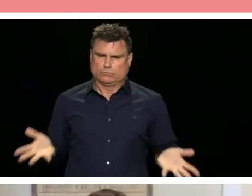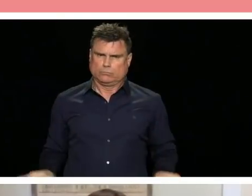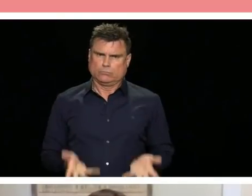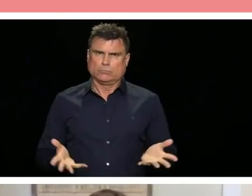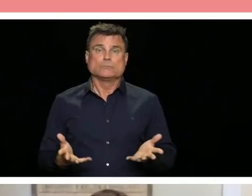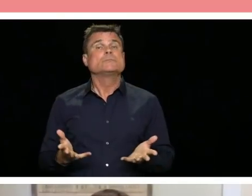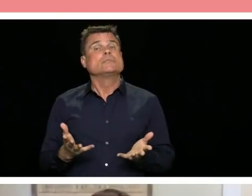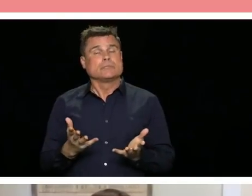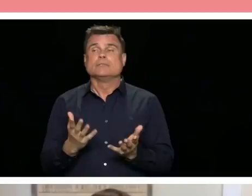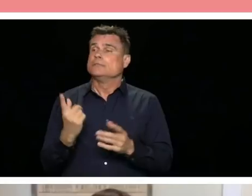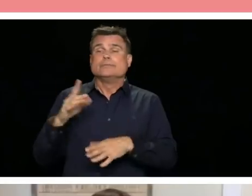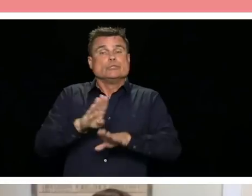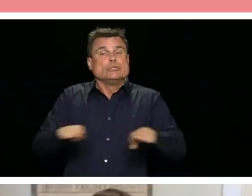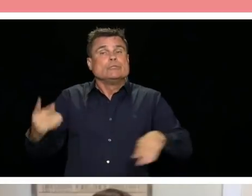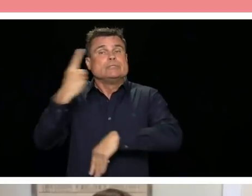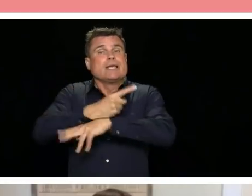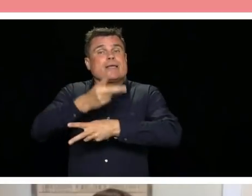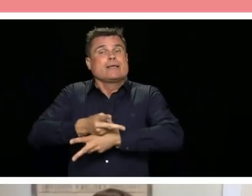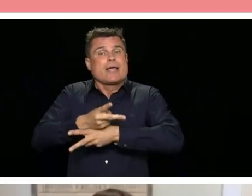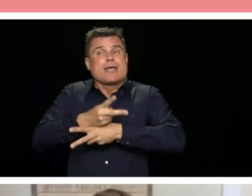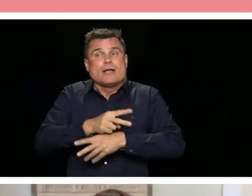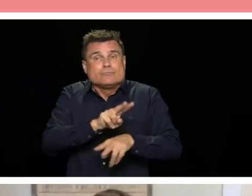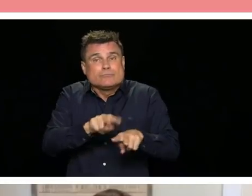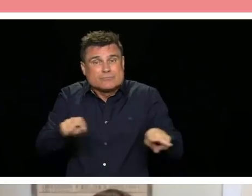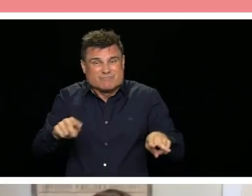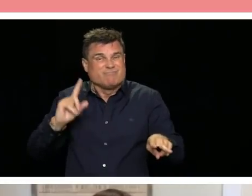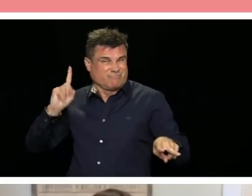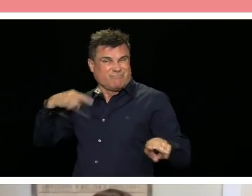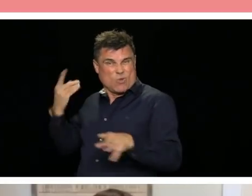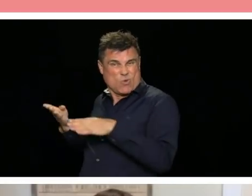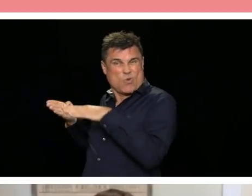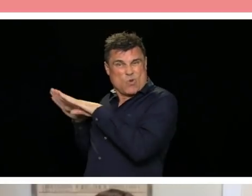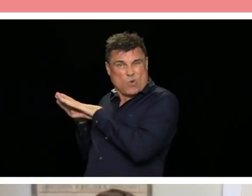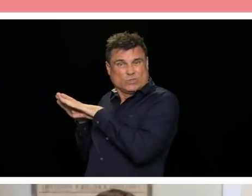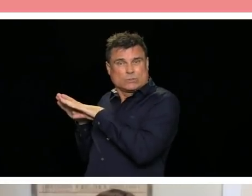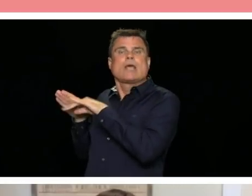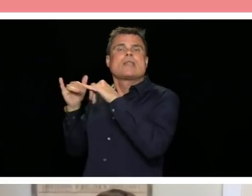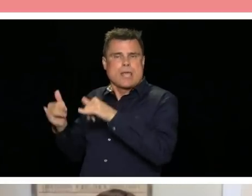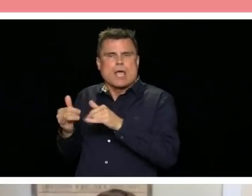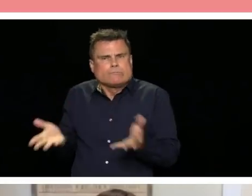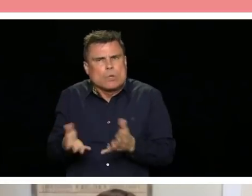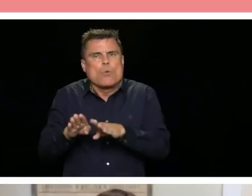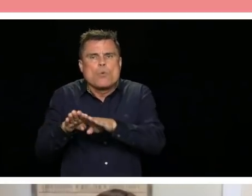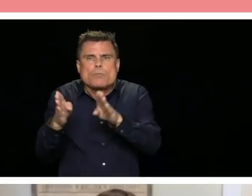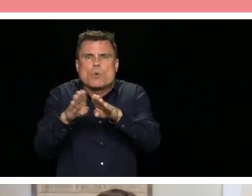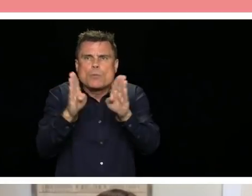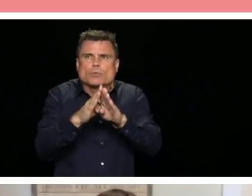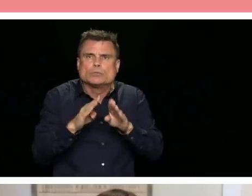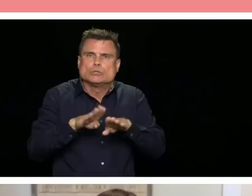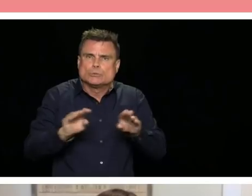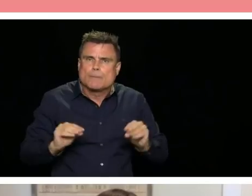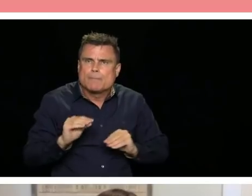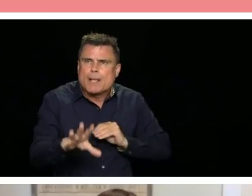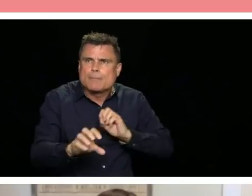reopen in a safe way. I'm sure you've all heard these messages before, but